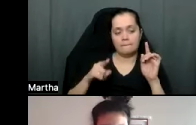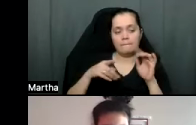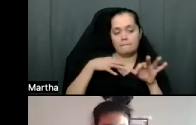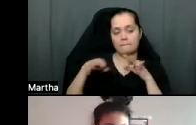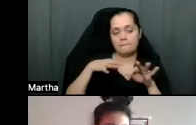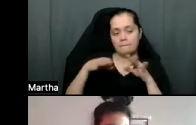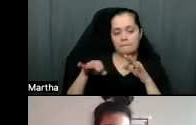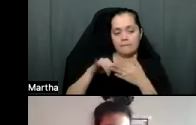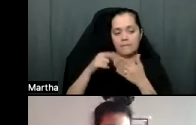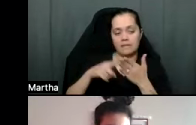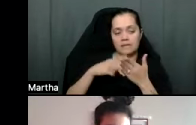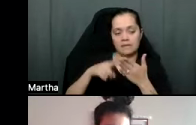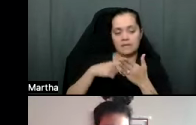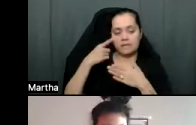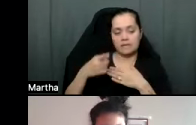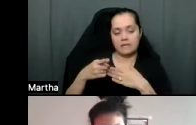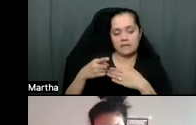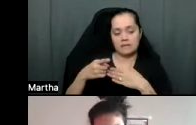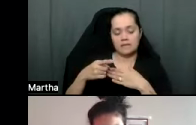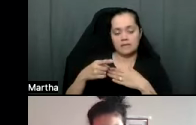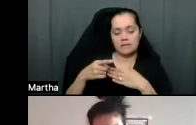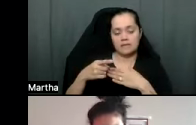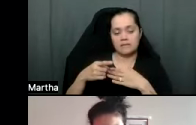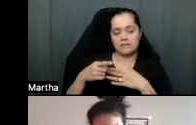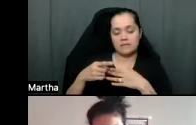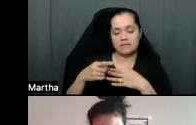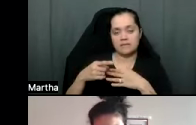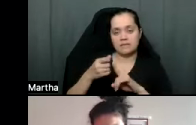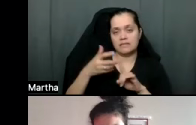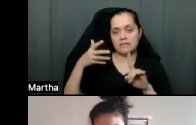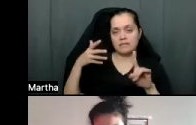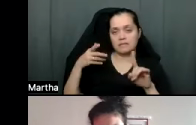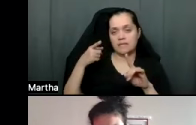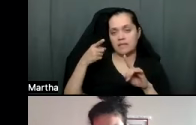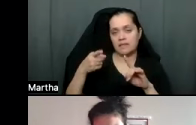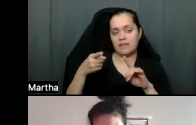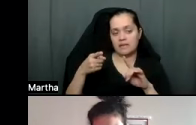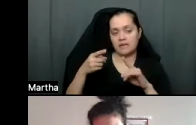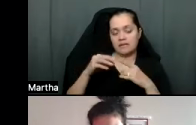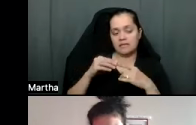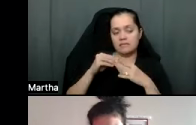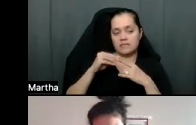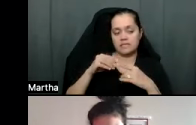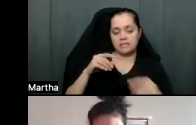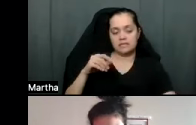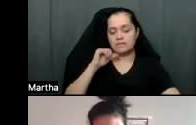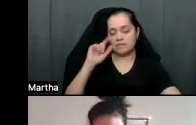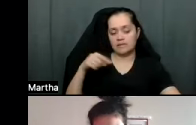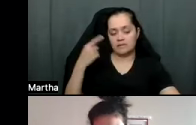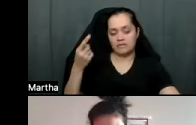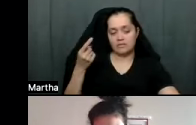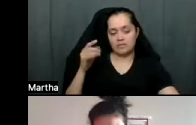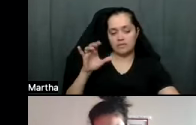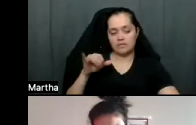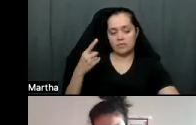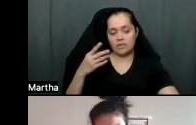that sometimes these nuclei expand their specialization. So they're not just doing